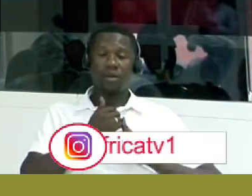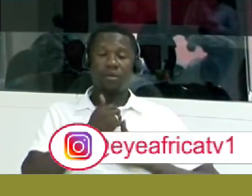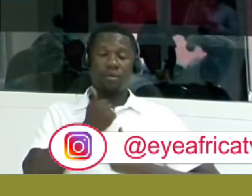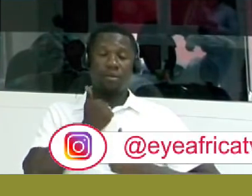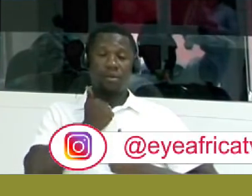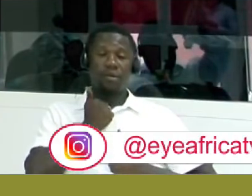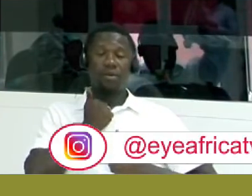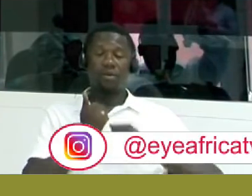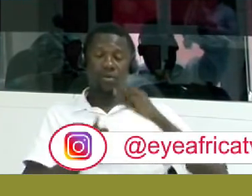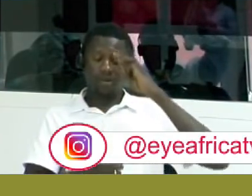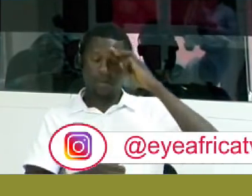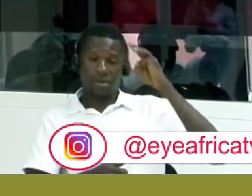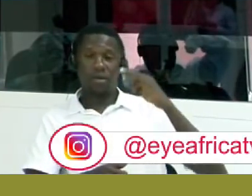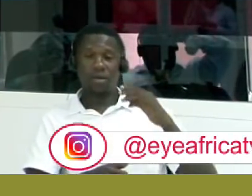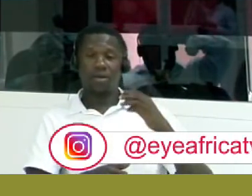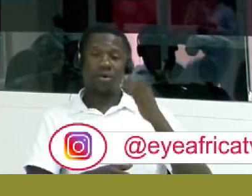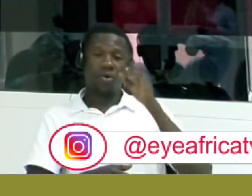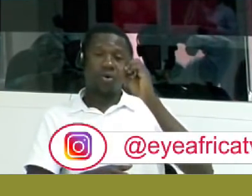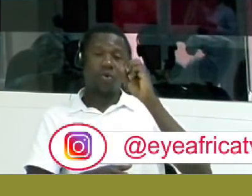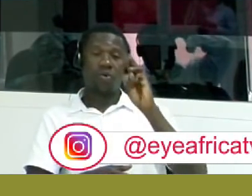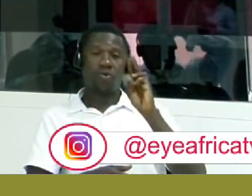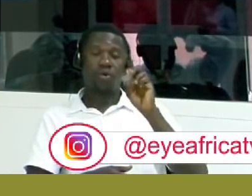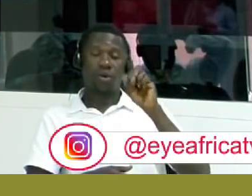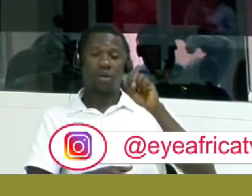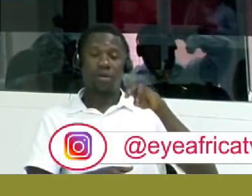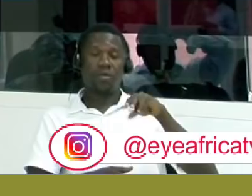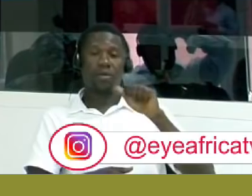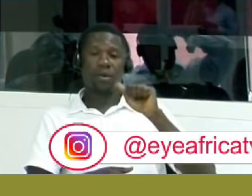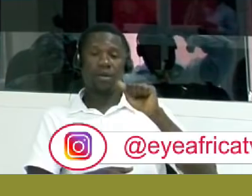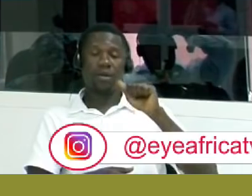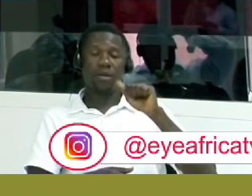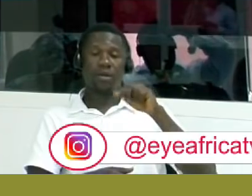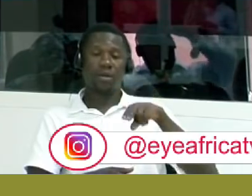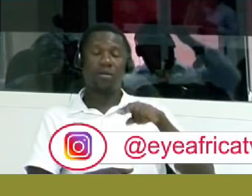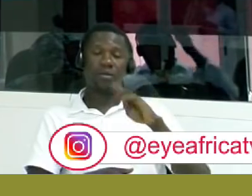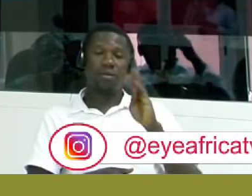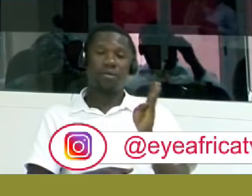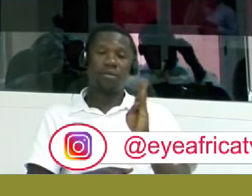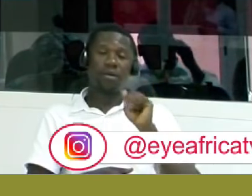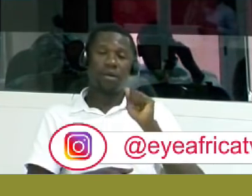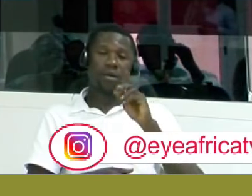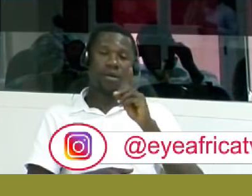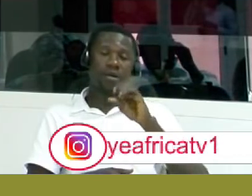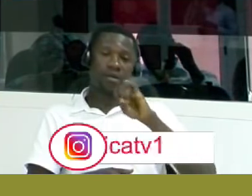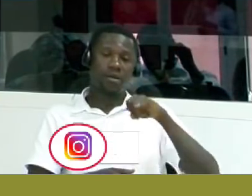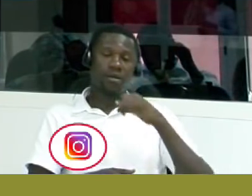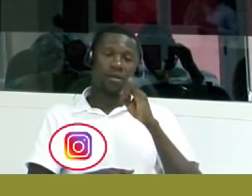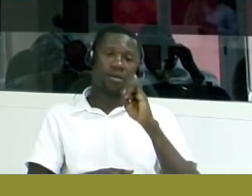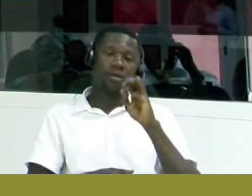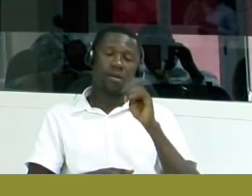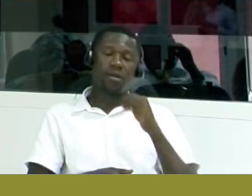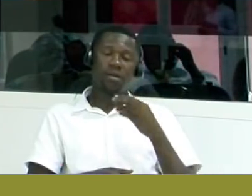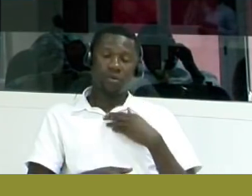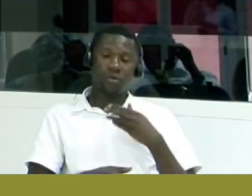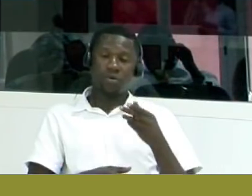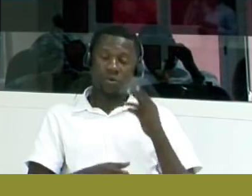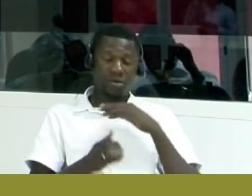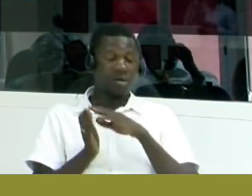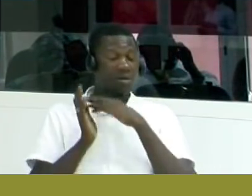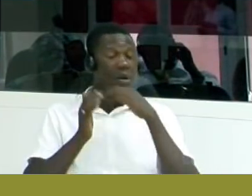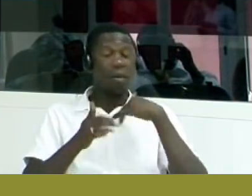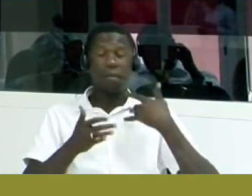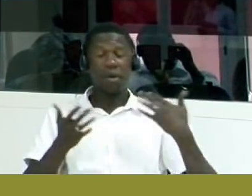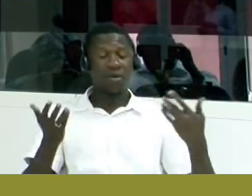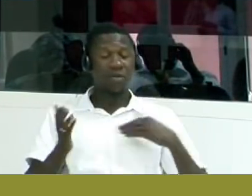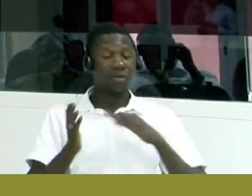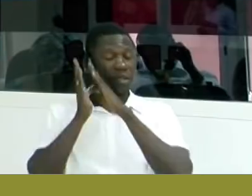to the college while most of us were asleep, and we were woken up from our beds to a meeting which